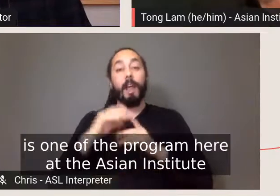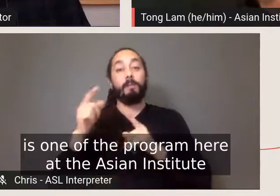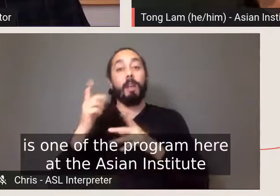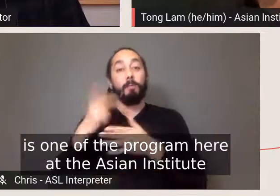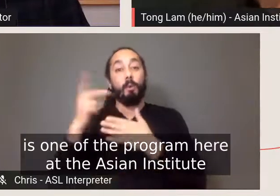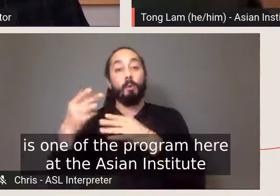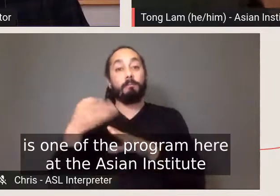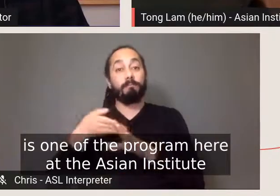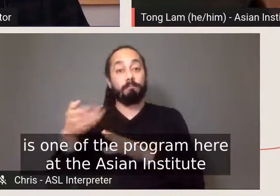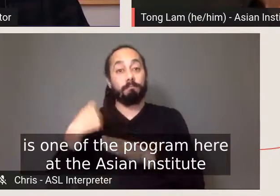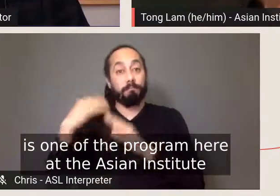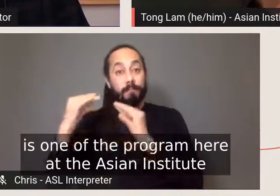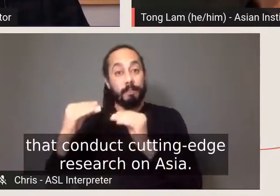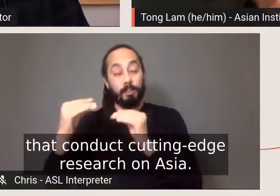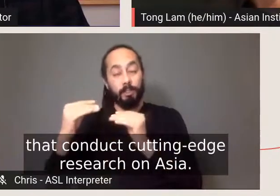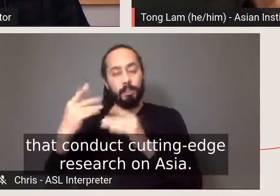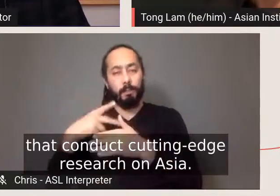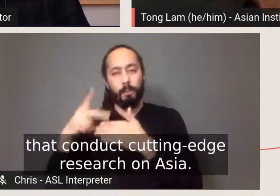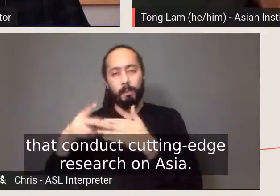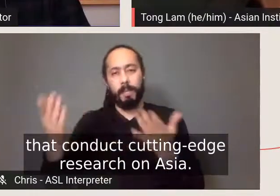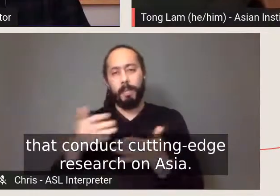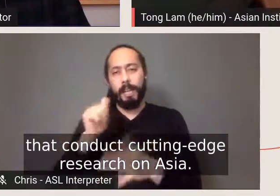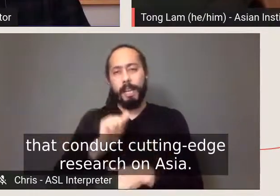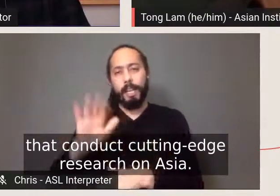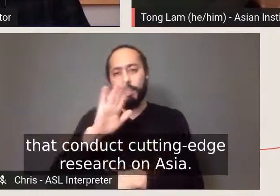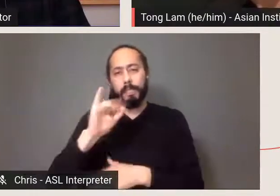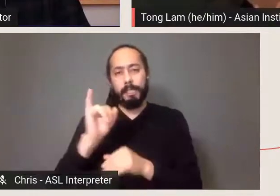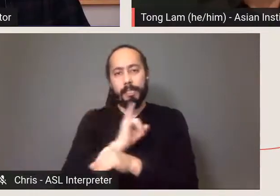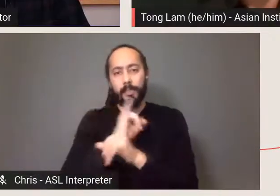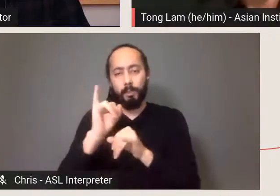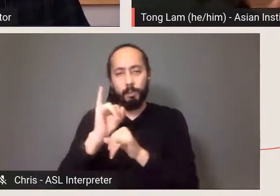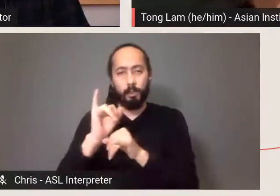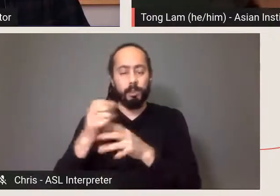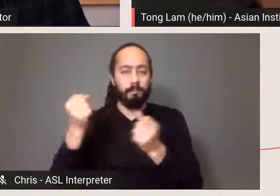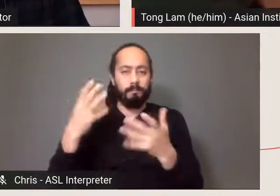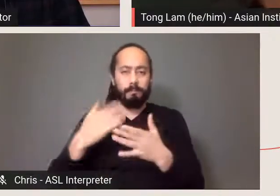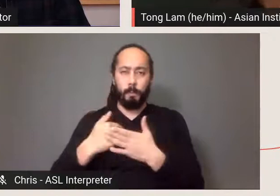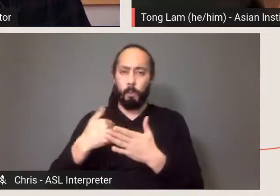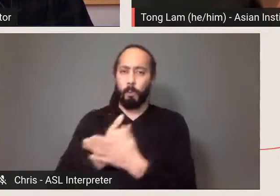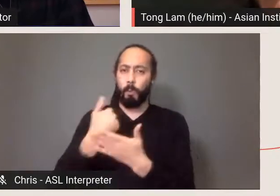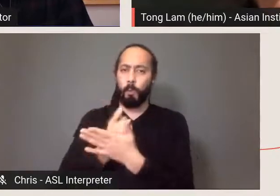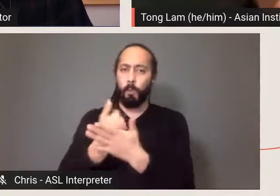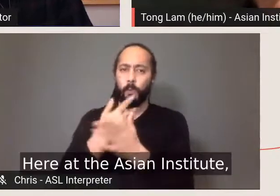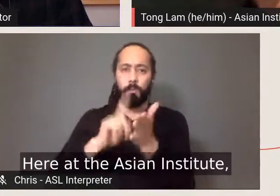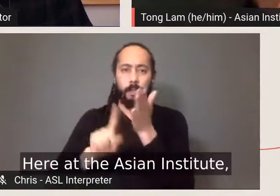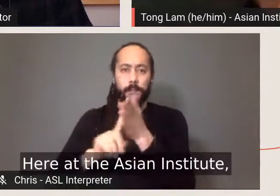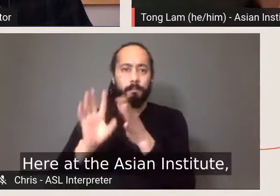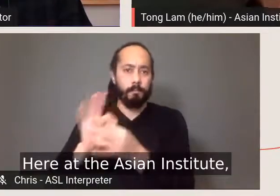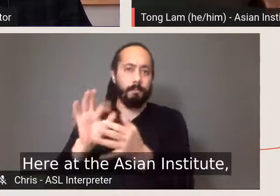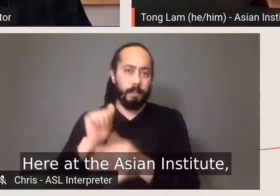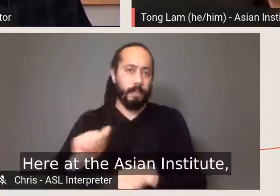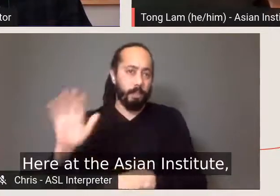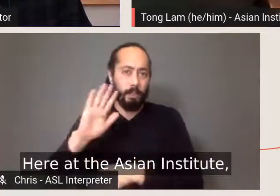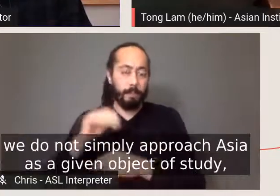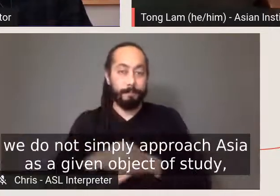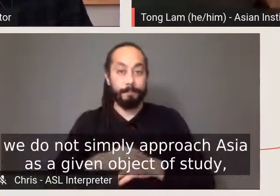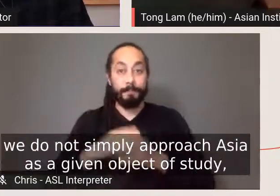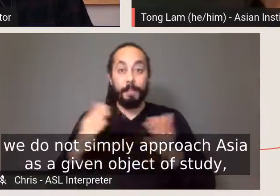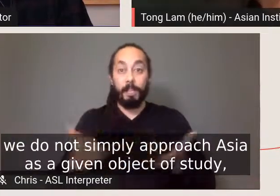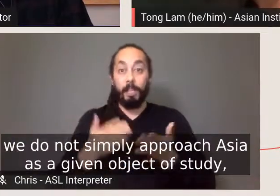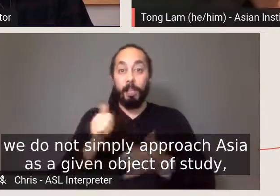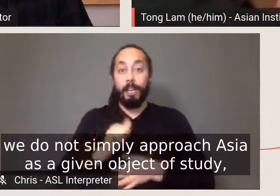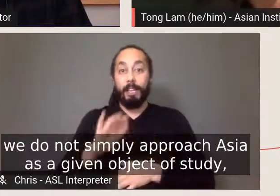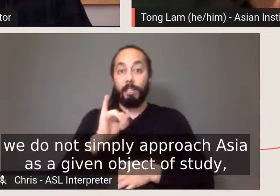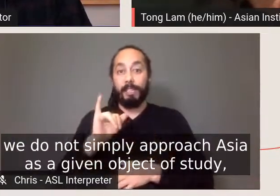the programs here at the Asian Institute that conduct cutting-edge research on Asia. Here at the Asian Institute, we do